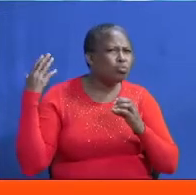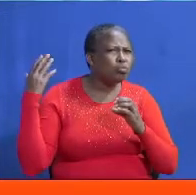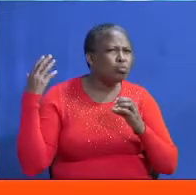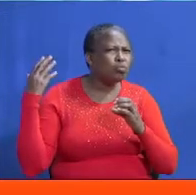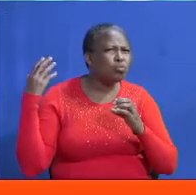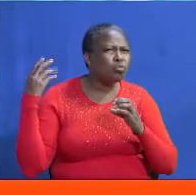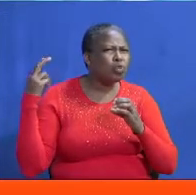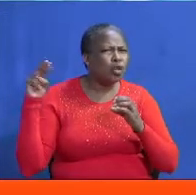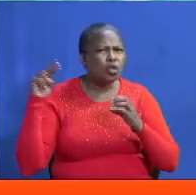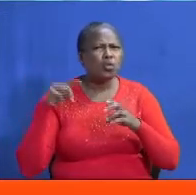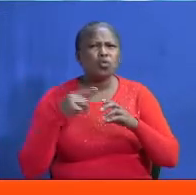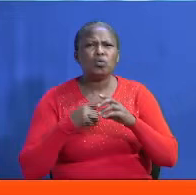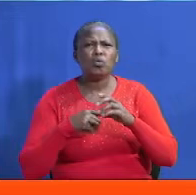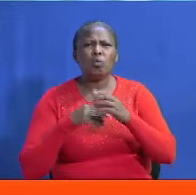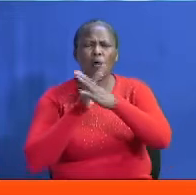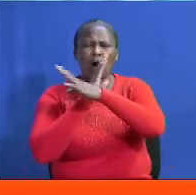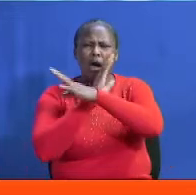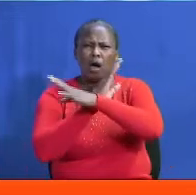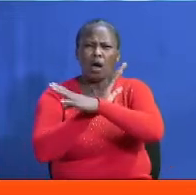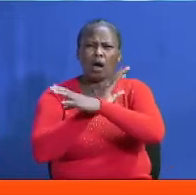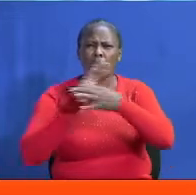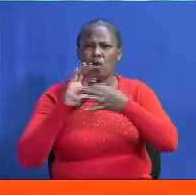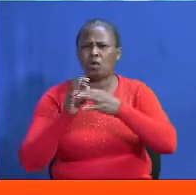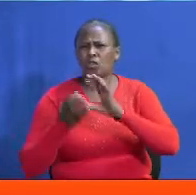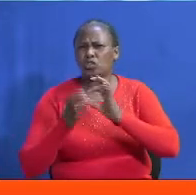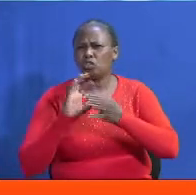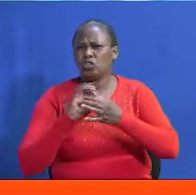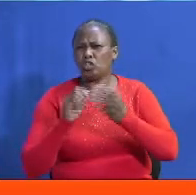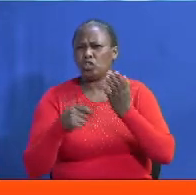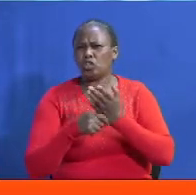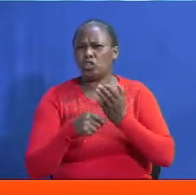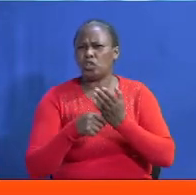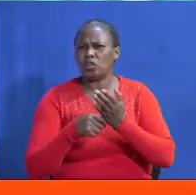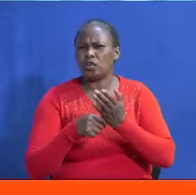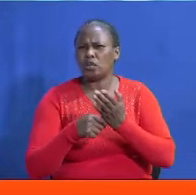blockchain technology to store voter data, but